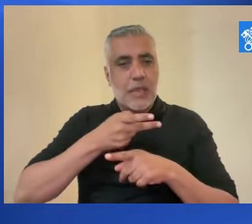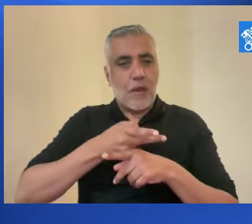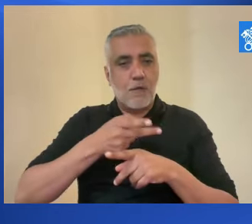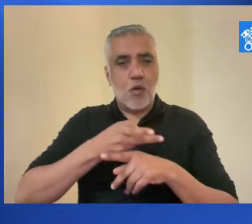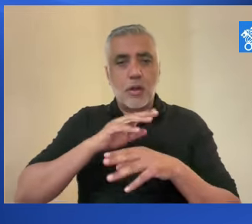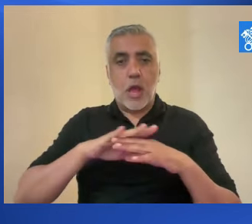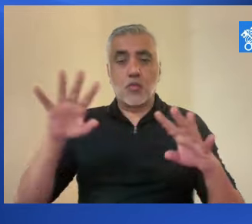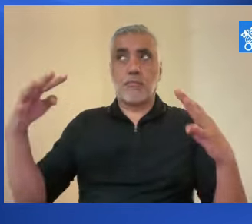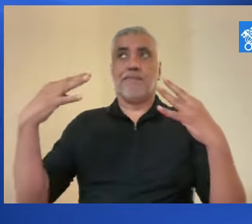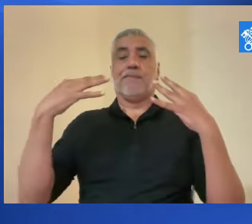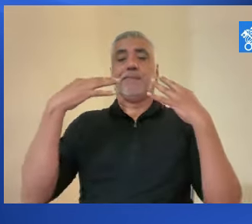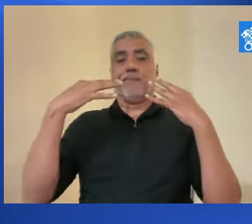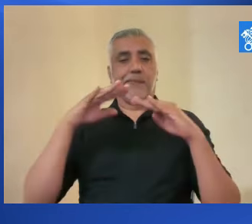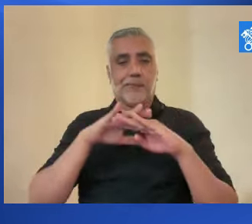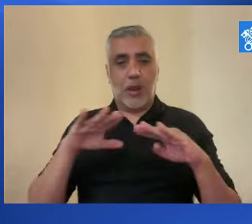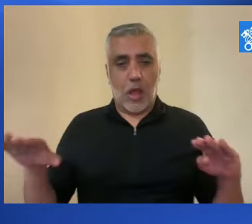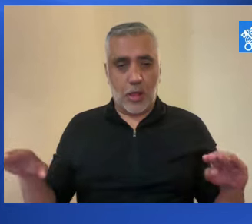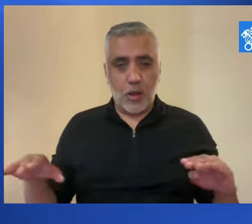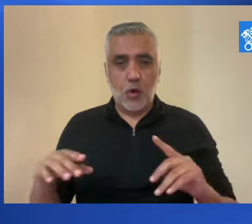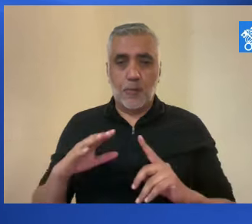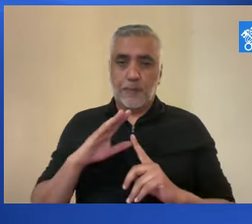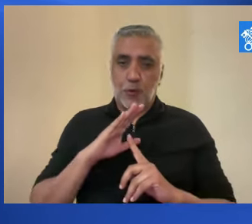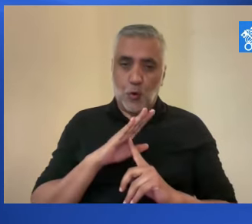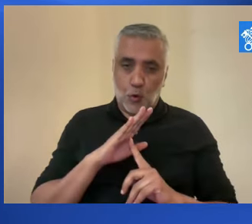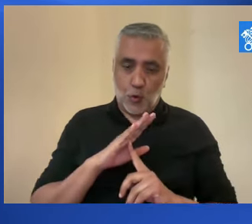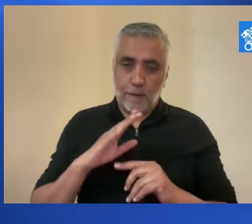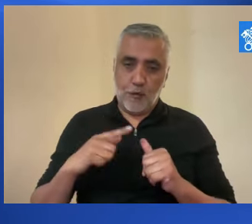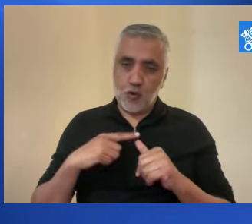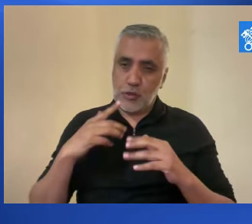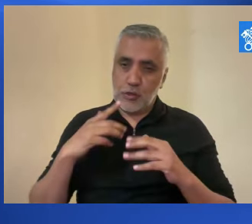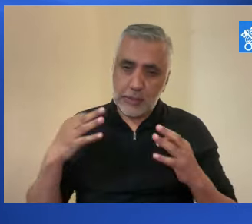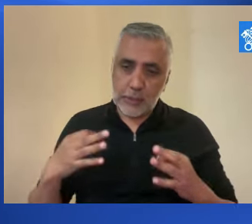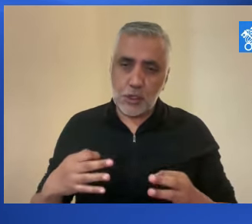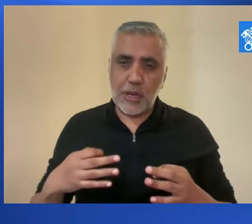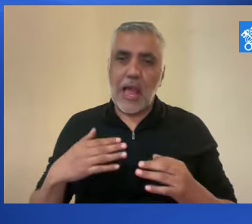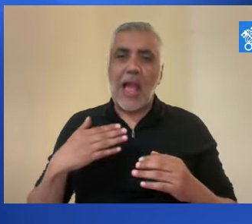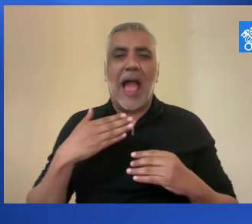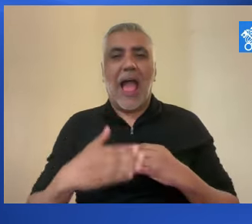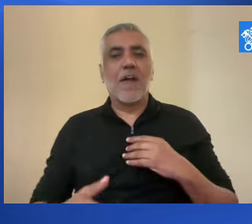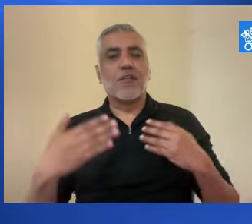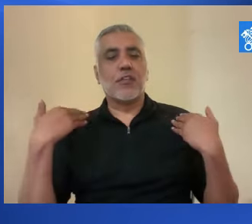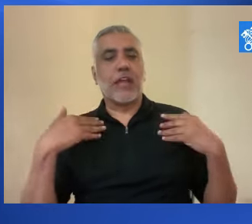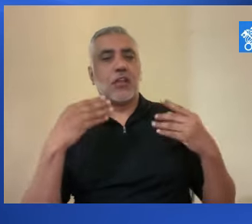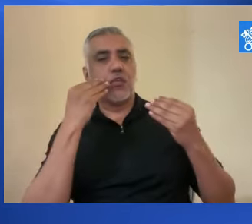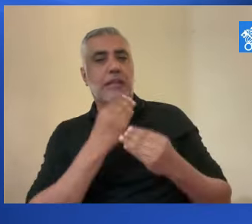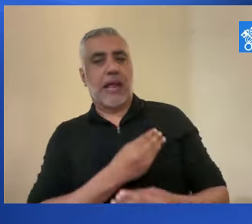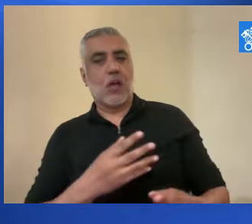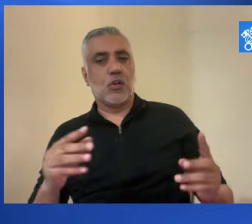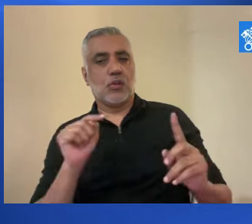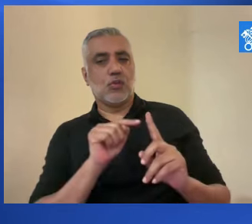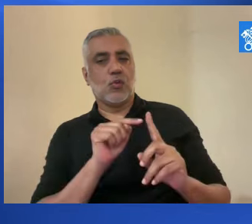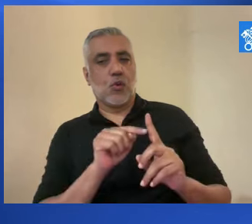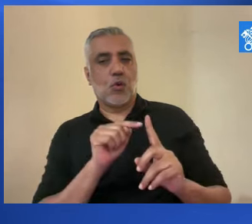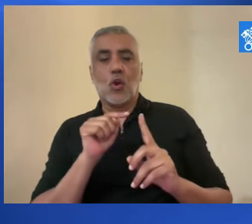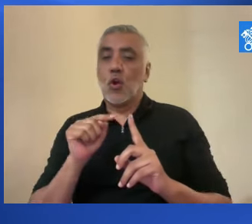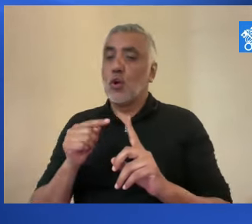Her first decision, after the annunciation of the angel, is to go and help to serve her cousin.